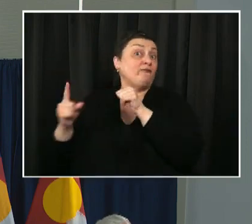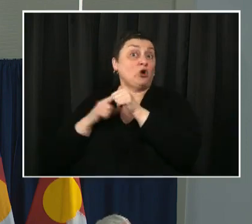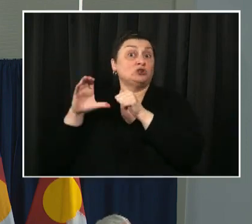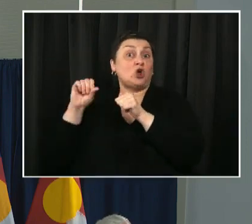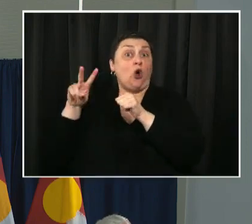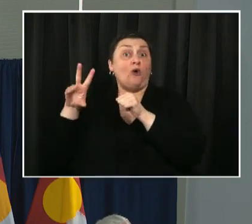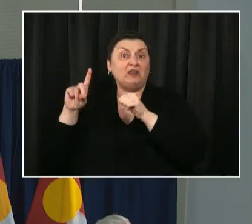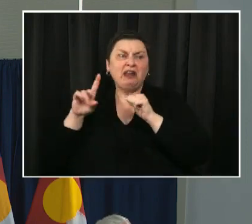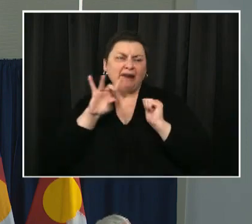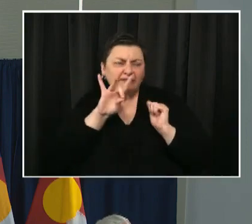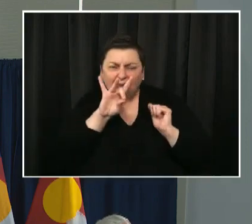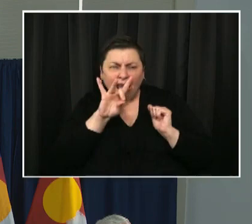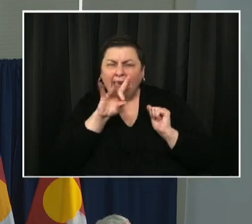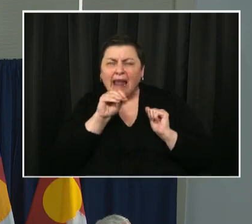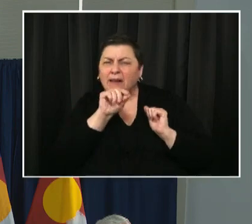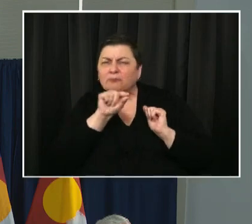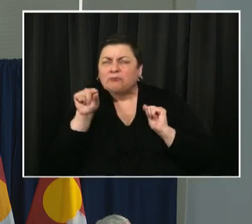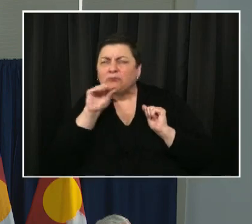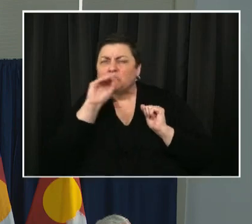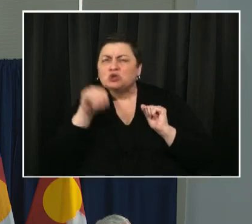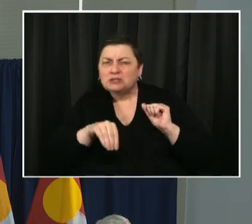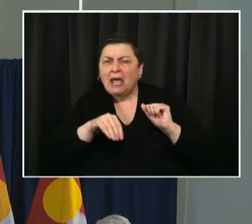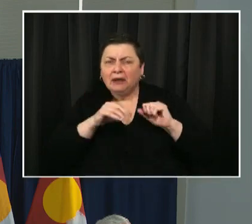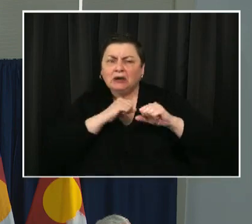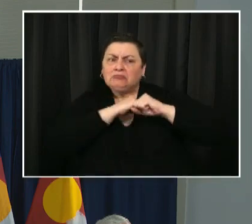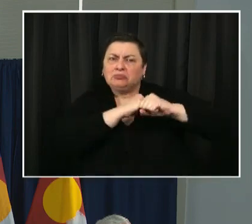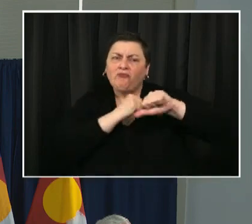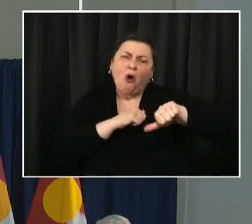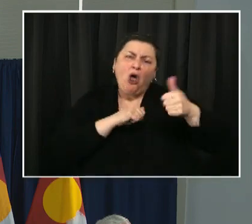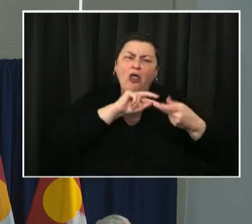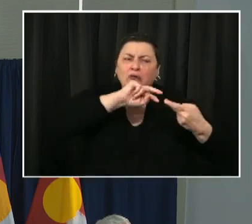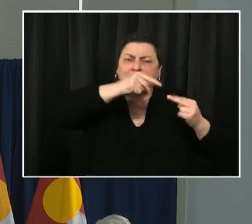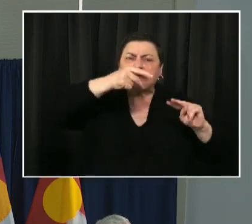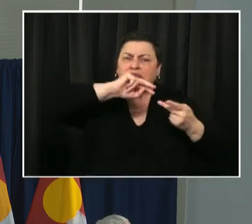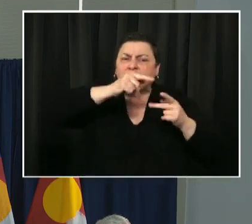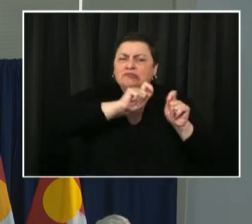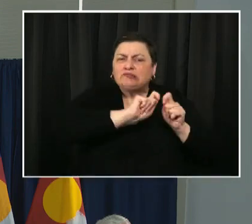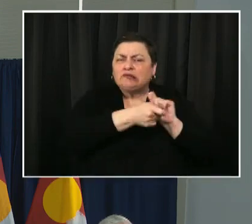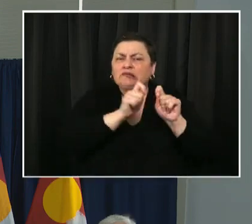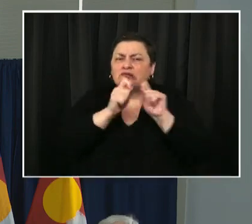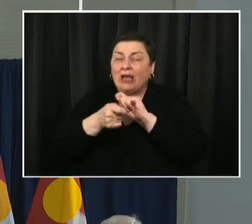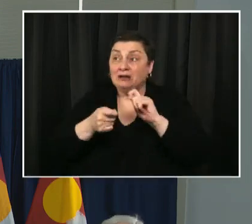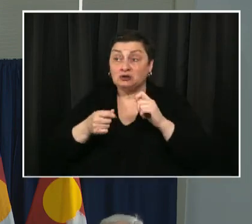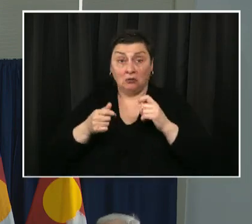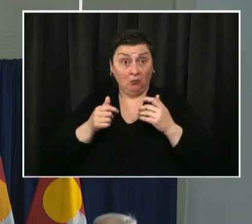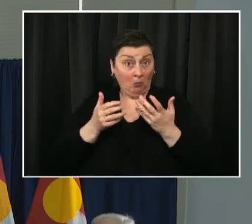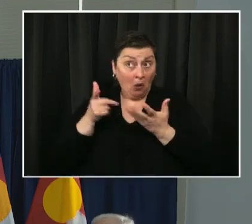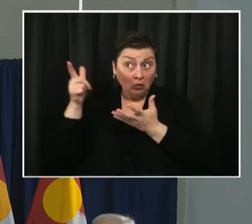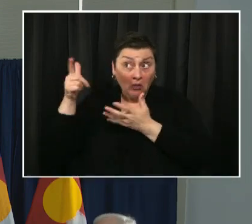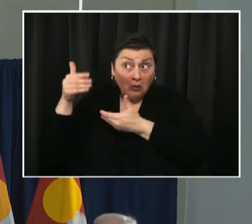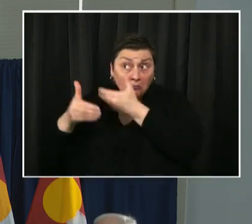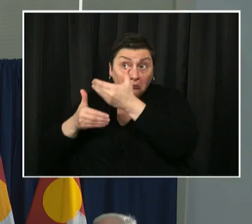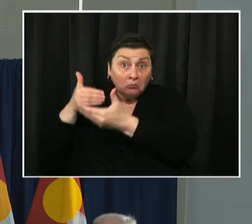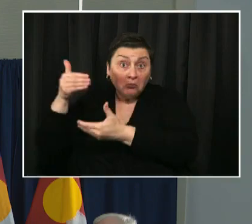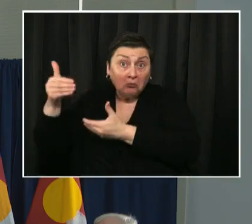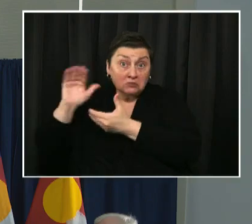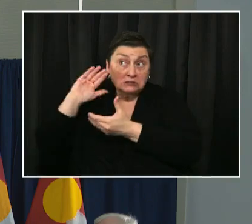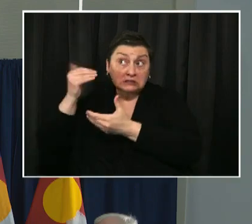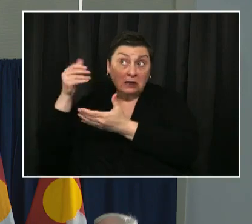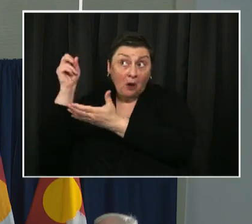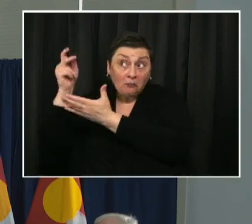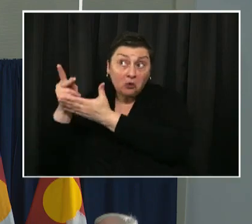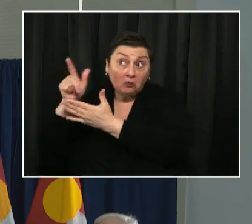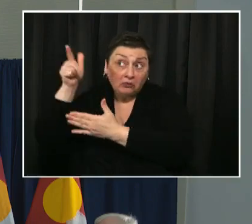months before it would be able to get approval in the U.S. Would this potentially help Colorado moving forward, even as we're able to get on track